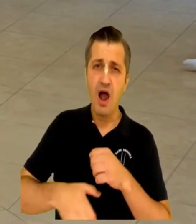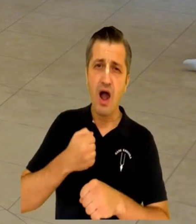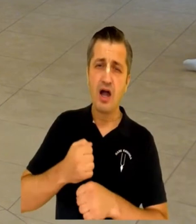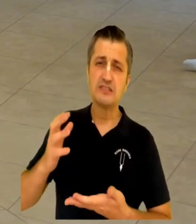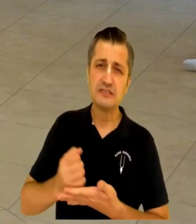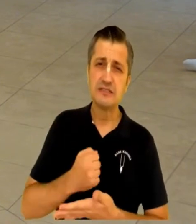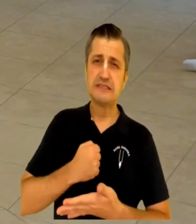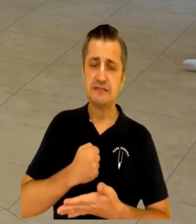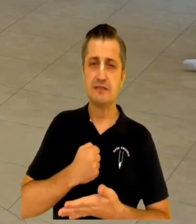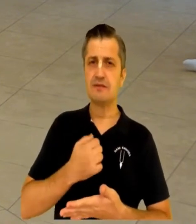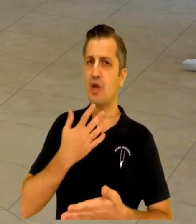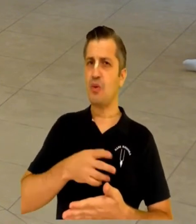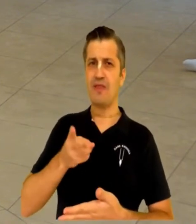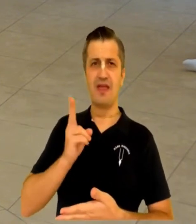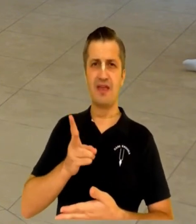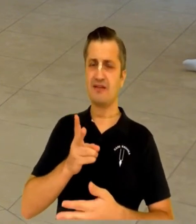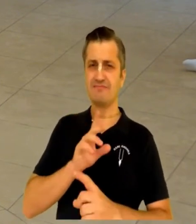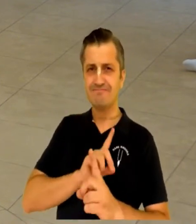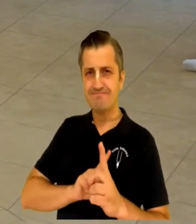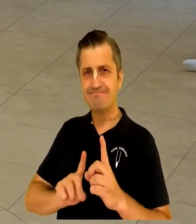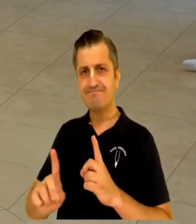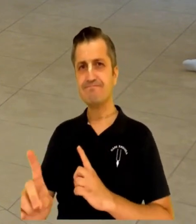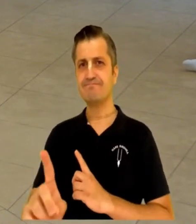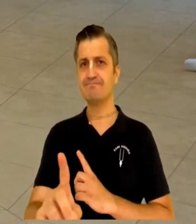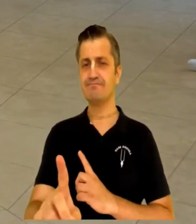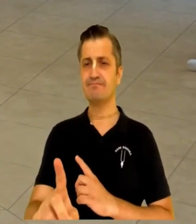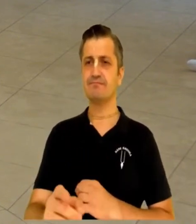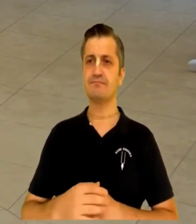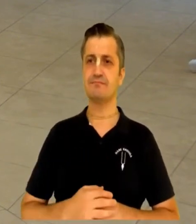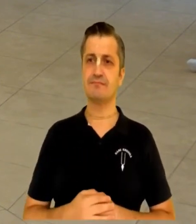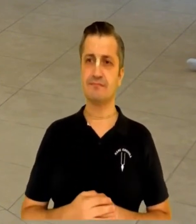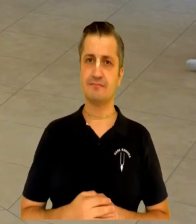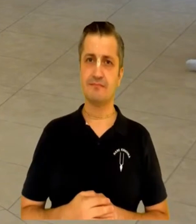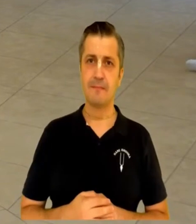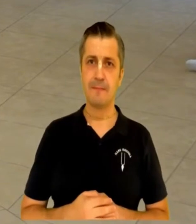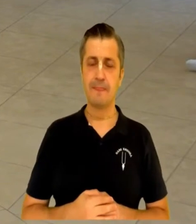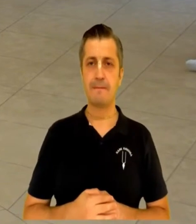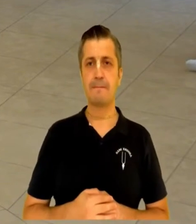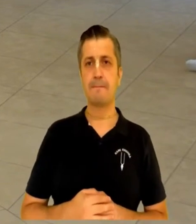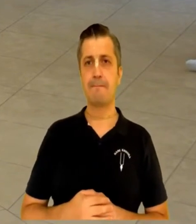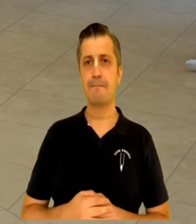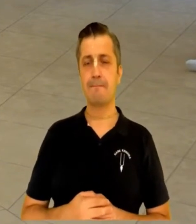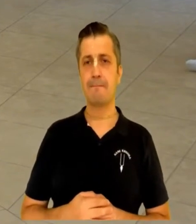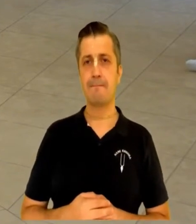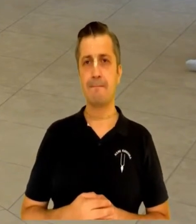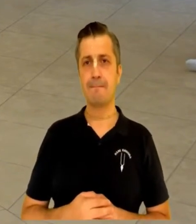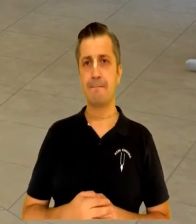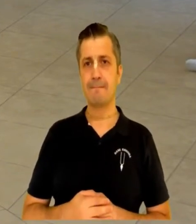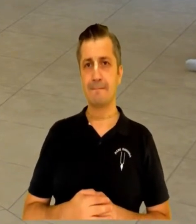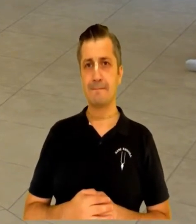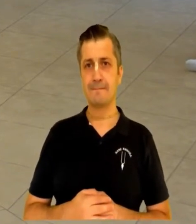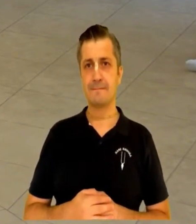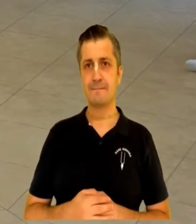are people thinking about at the end of their lives, and one question was about they're thinking about all the different things they